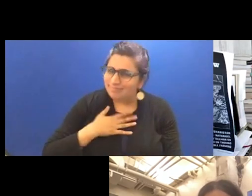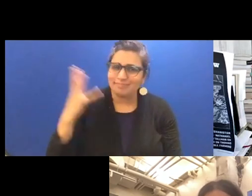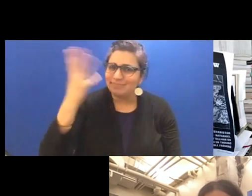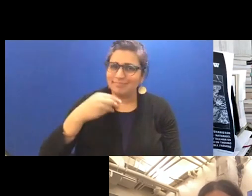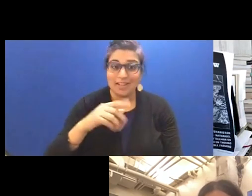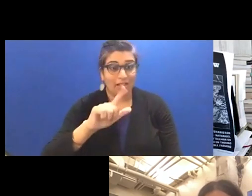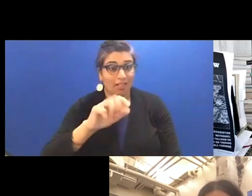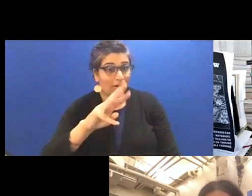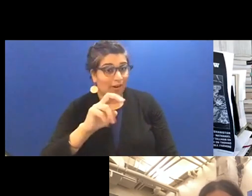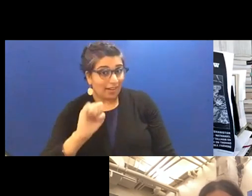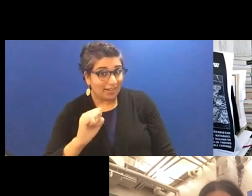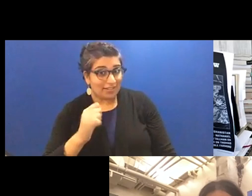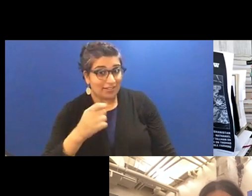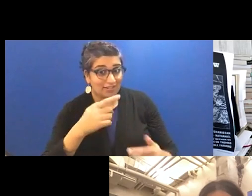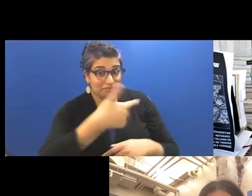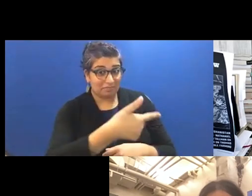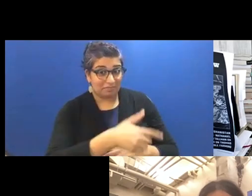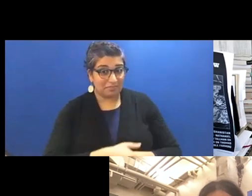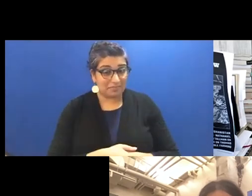Lawrence, did you want to chime in?